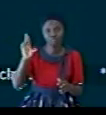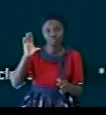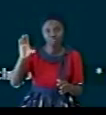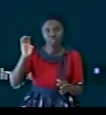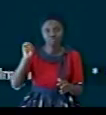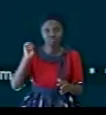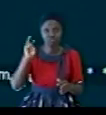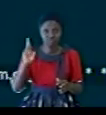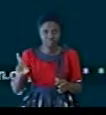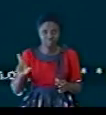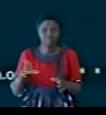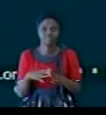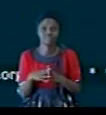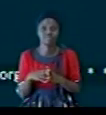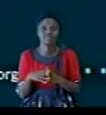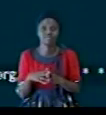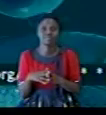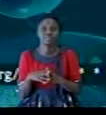instant.